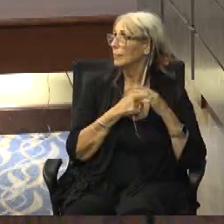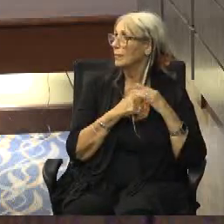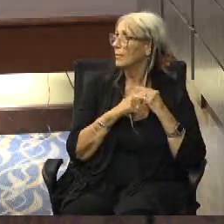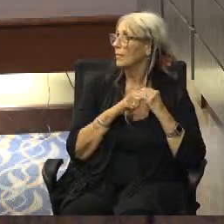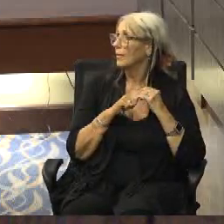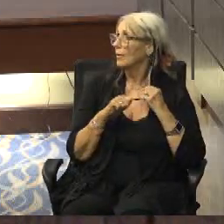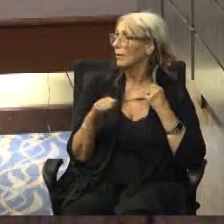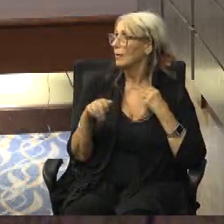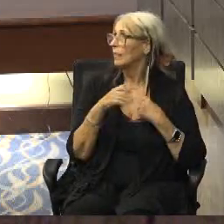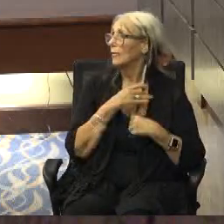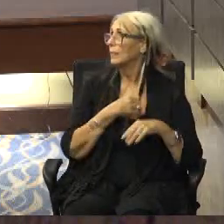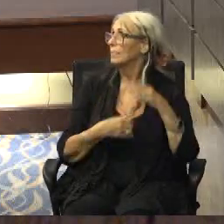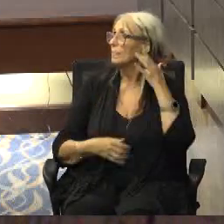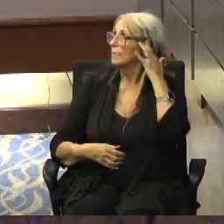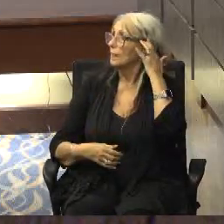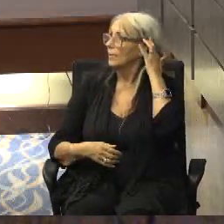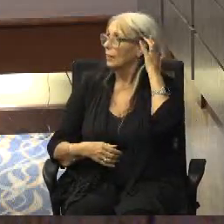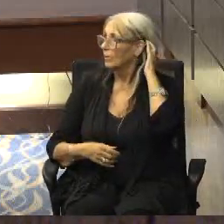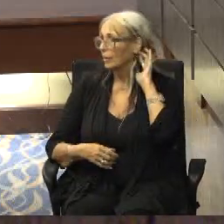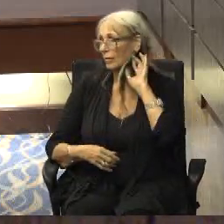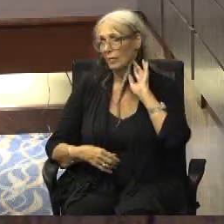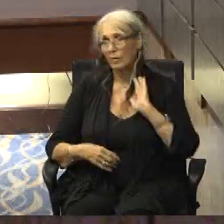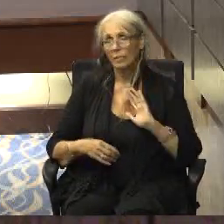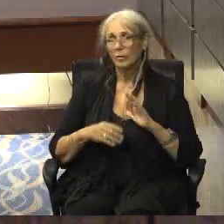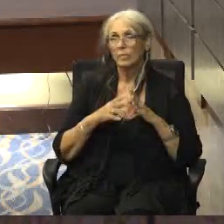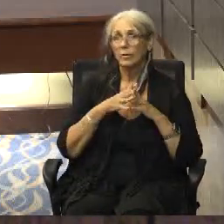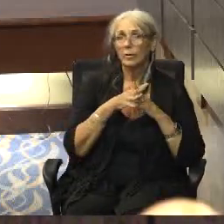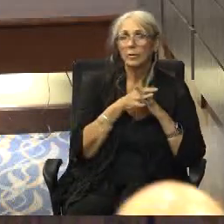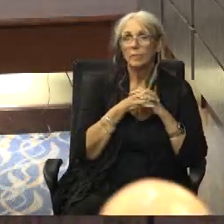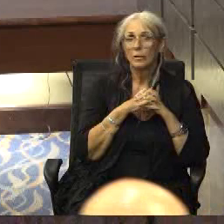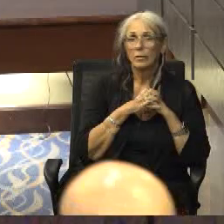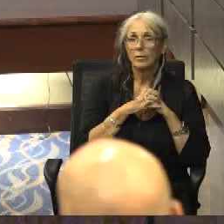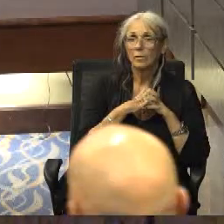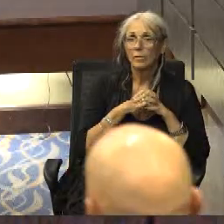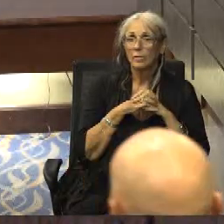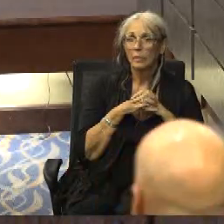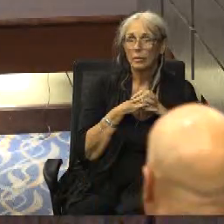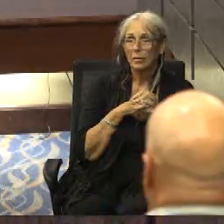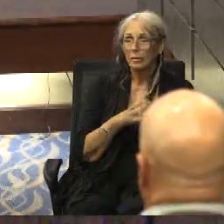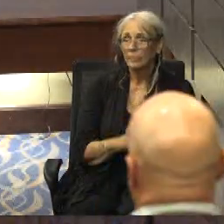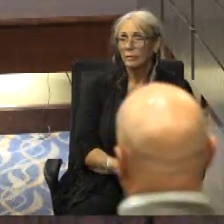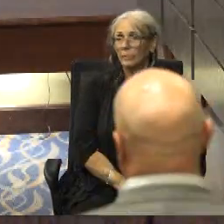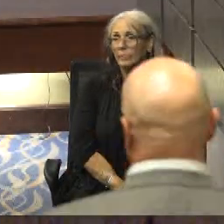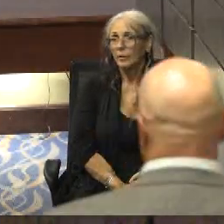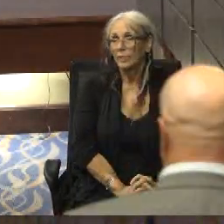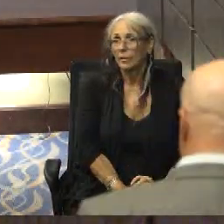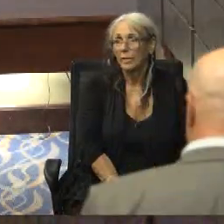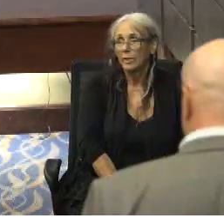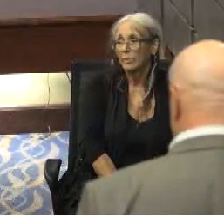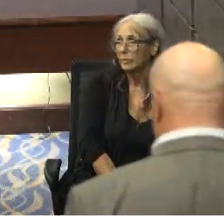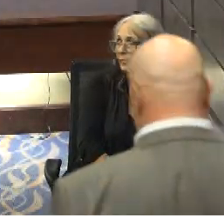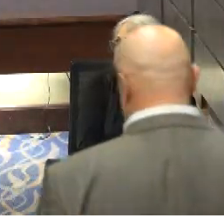Clint Peters. He was trying to make decisions. Just making